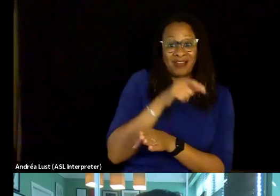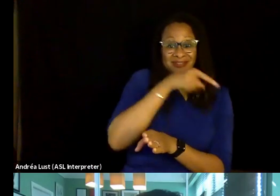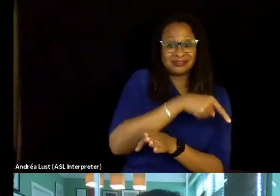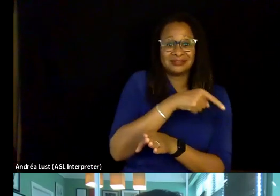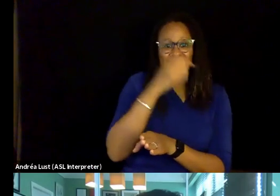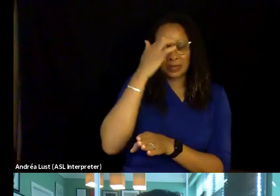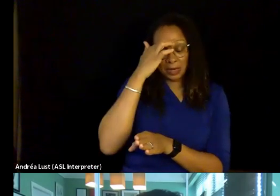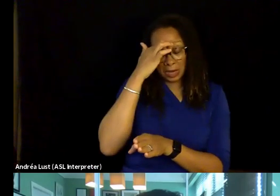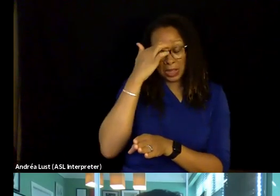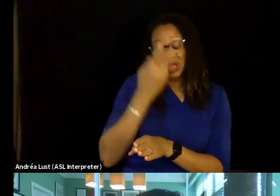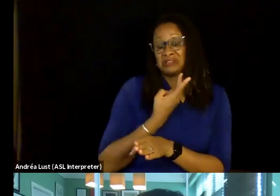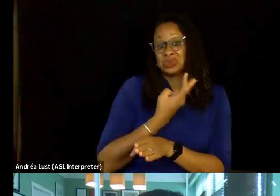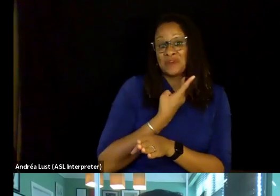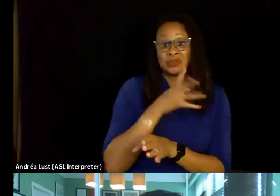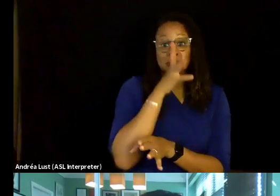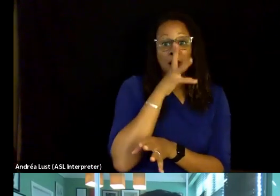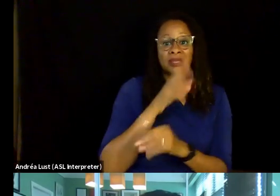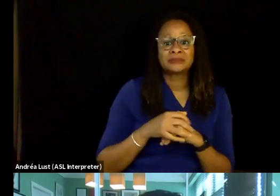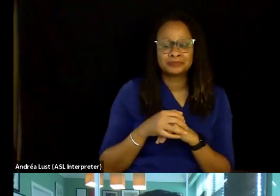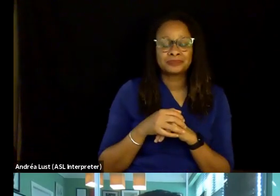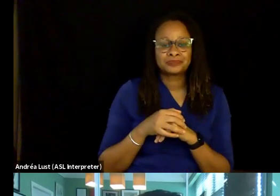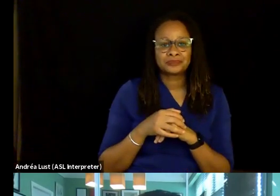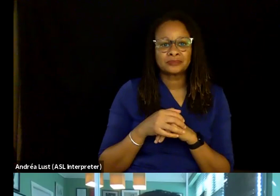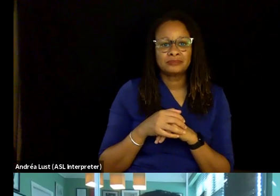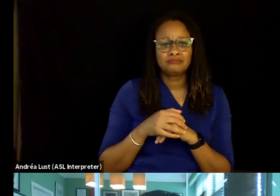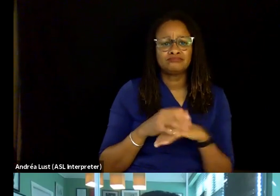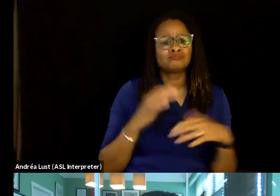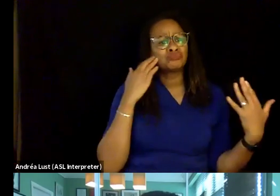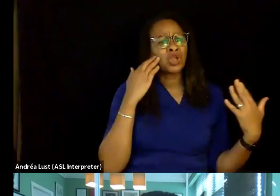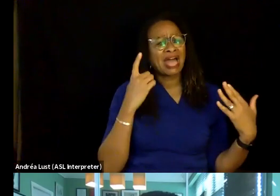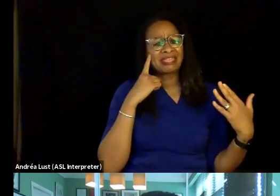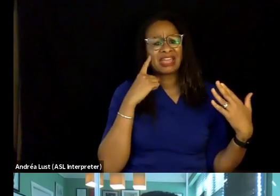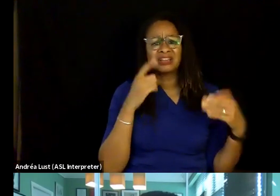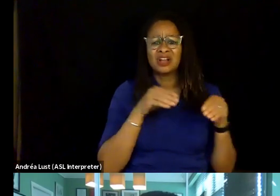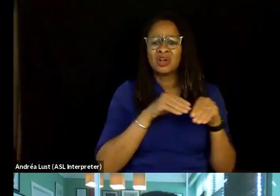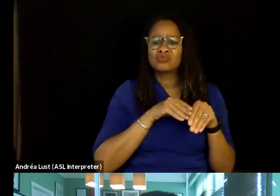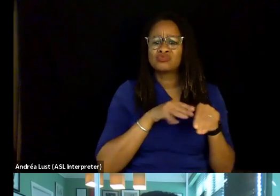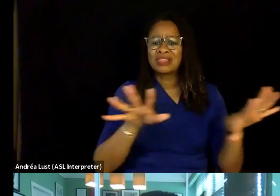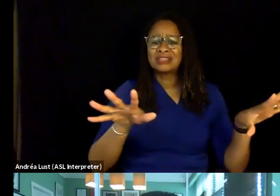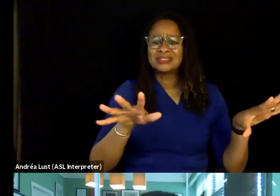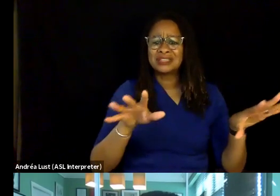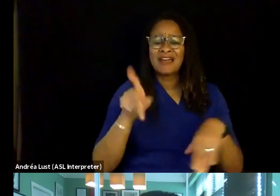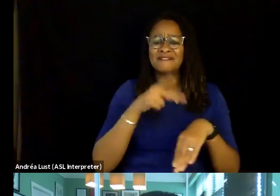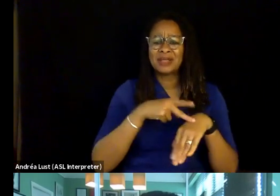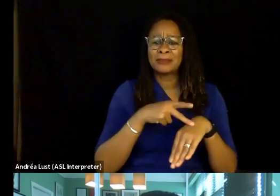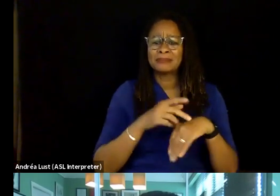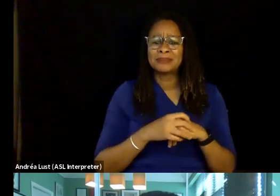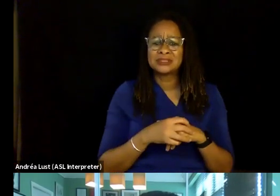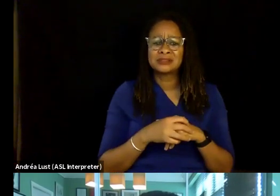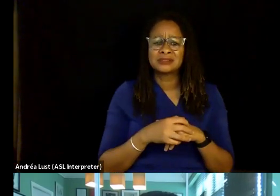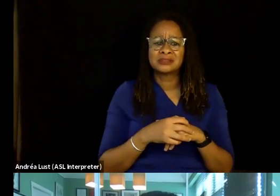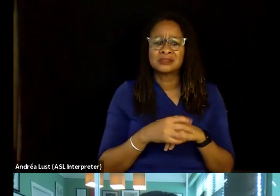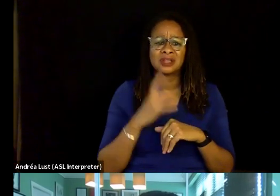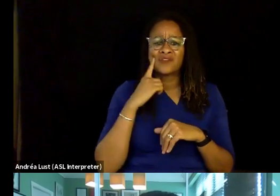think Maria and I were talking. I said, you know, I think let's just release the Philippines. Let's just release the film in the Philippines for